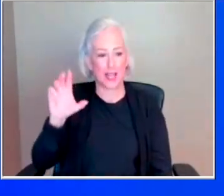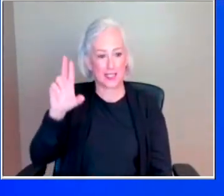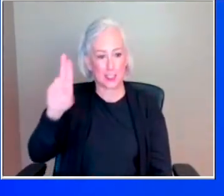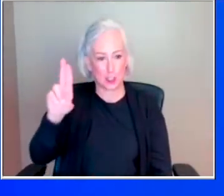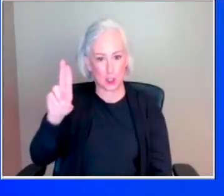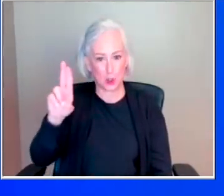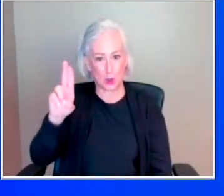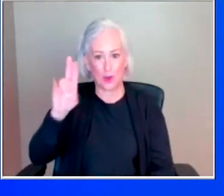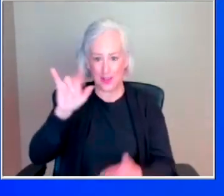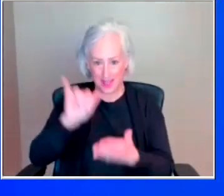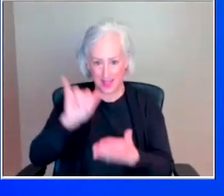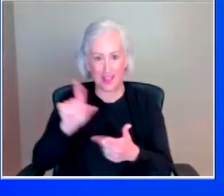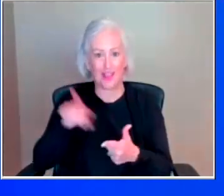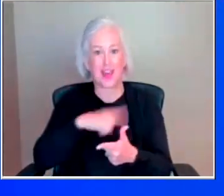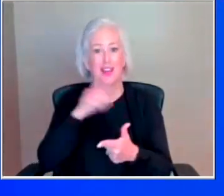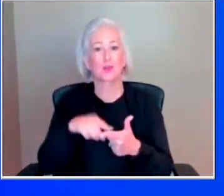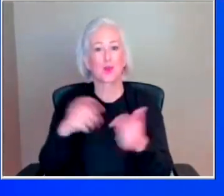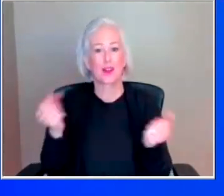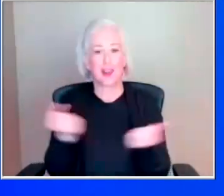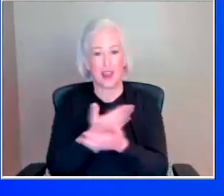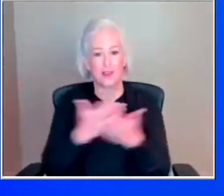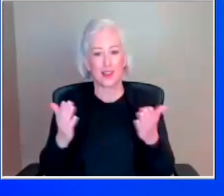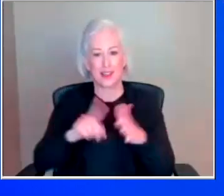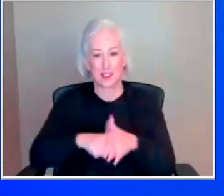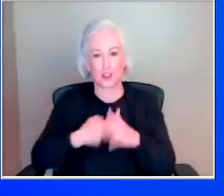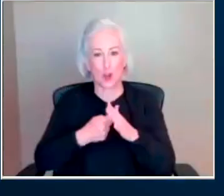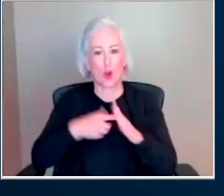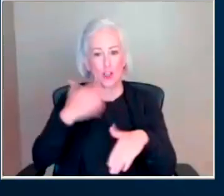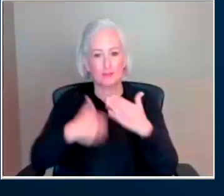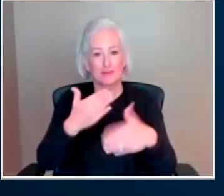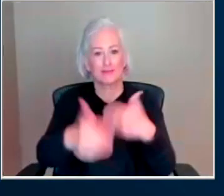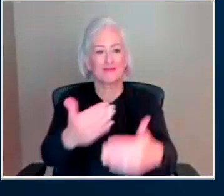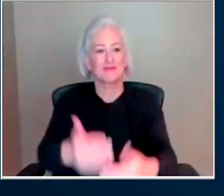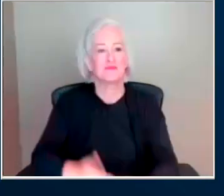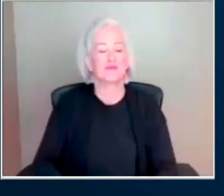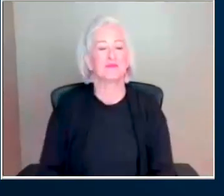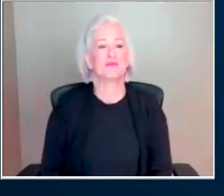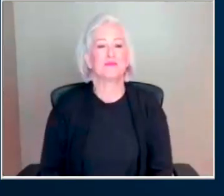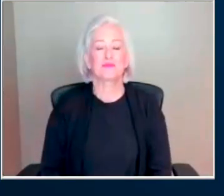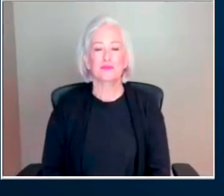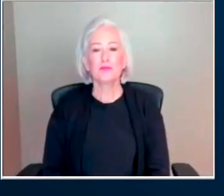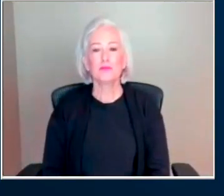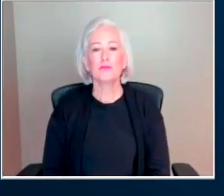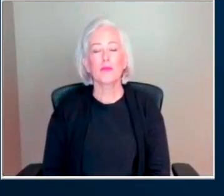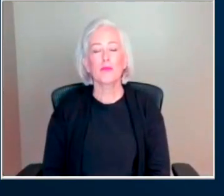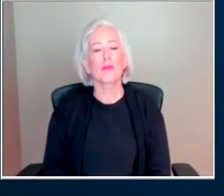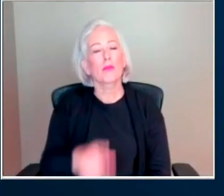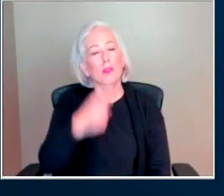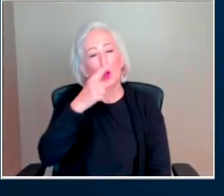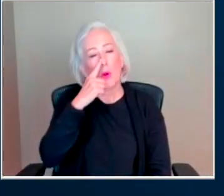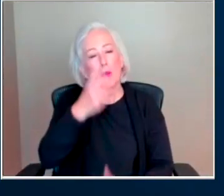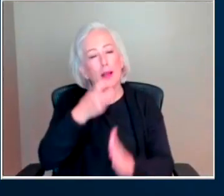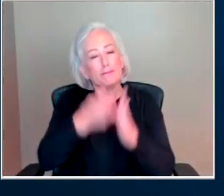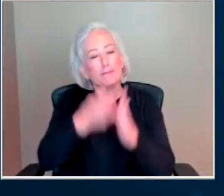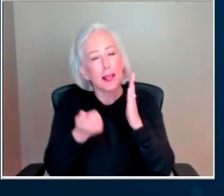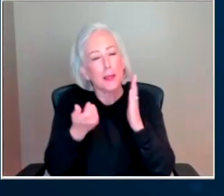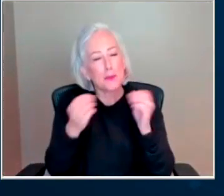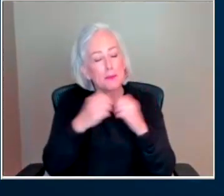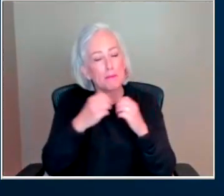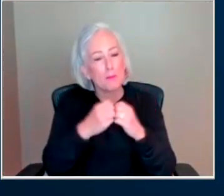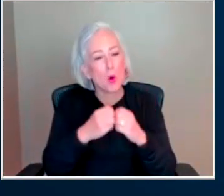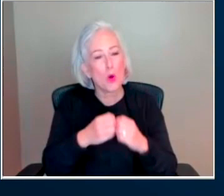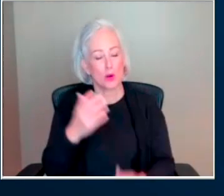all started, the process. So then kind of dive into that more. What made it clear to you that Archie didn't just have